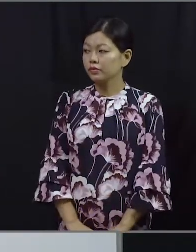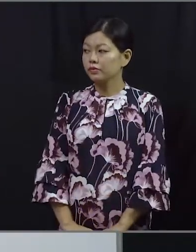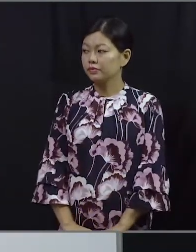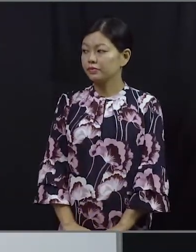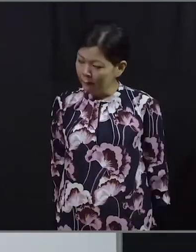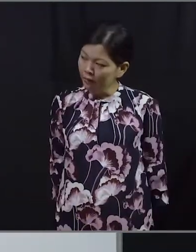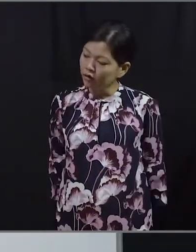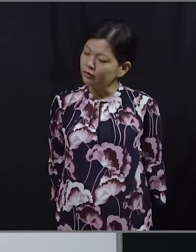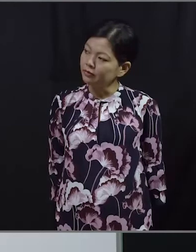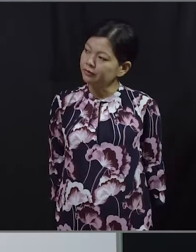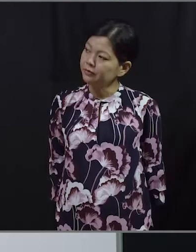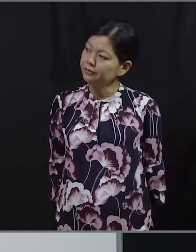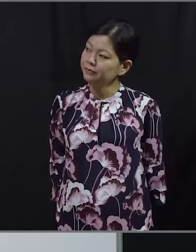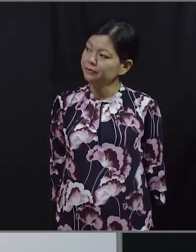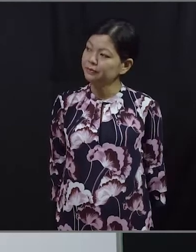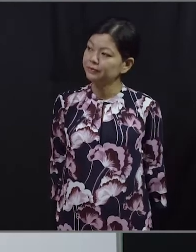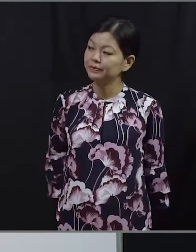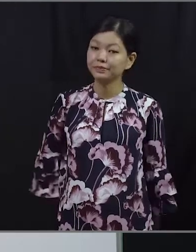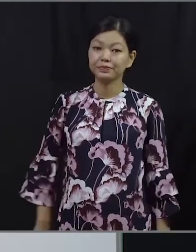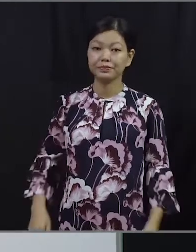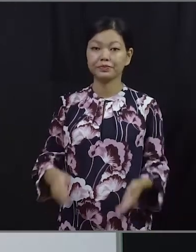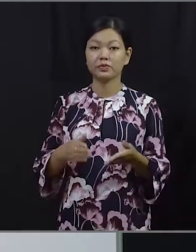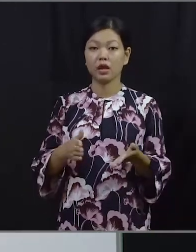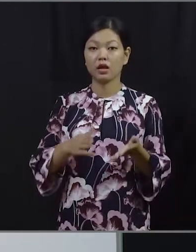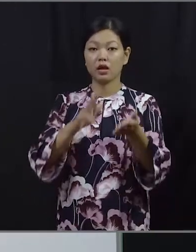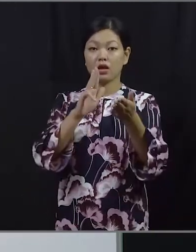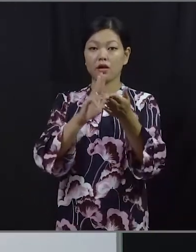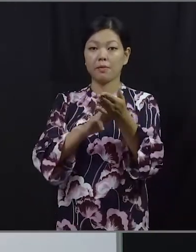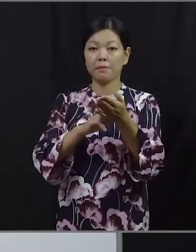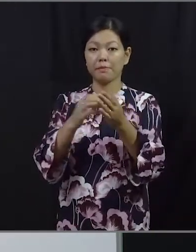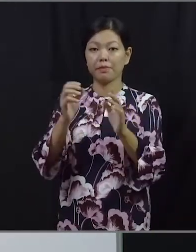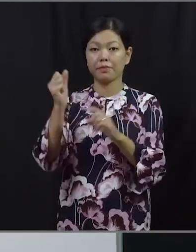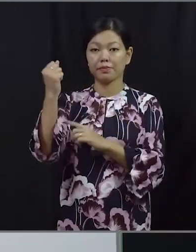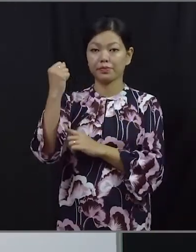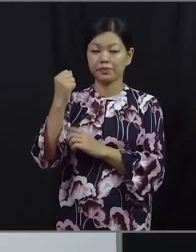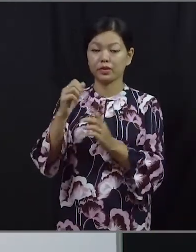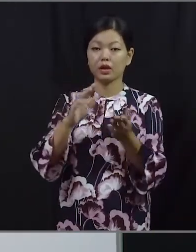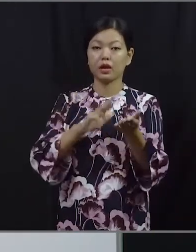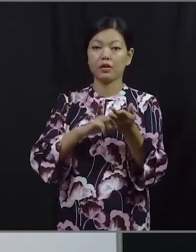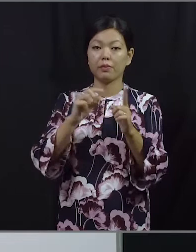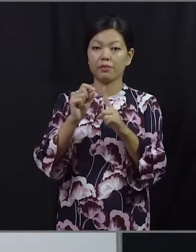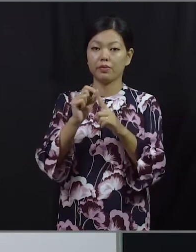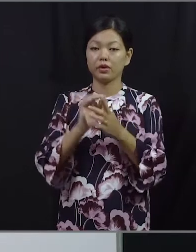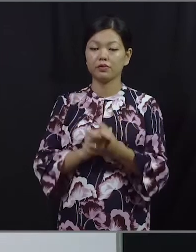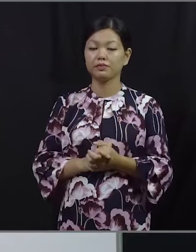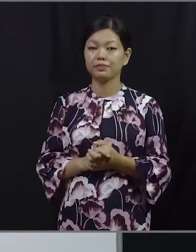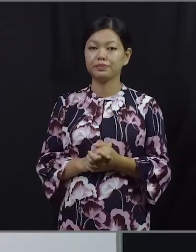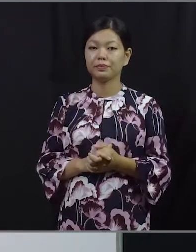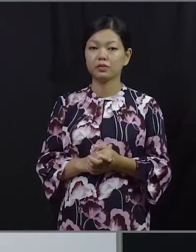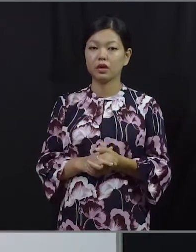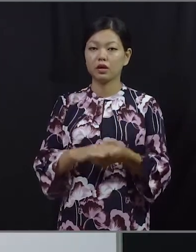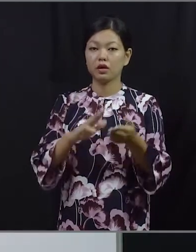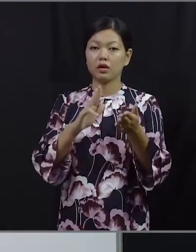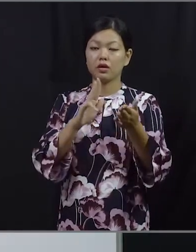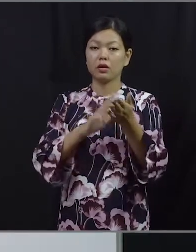So now let's start. So magnifying power when the image is formed at infinity. Okay, you have to write the topic, magnifying power